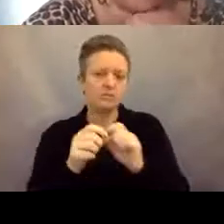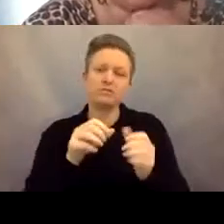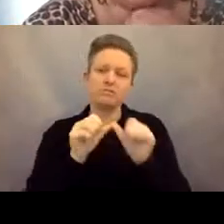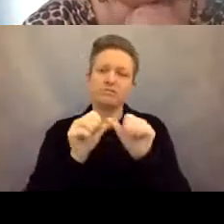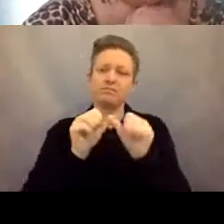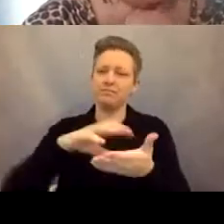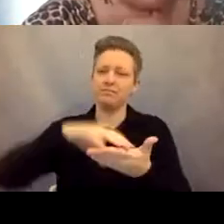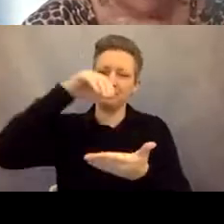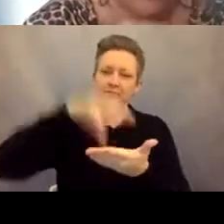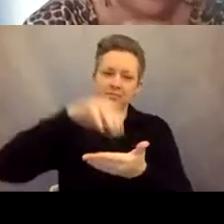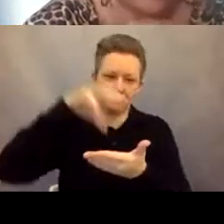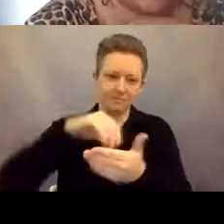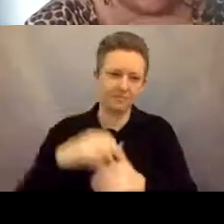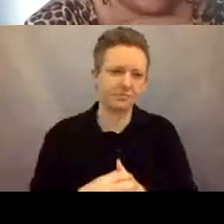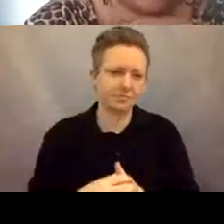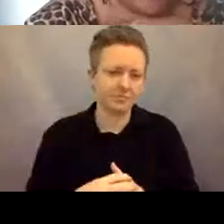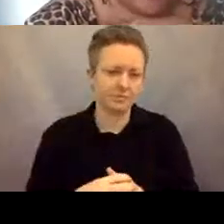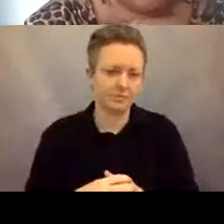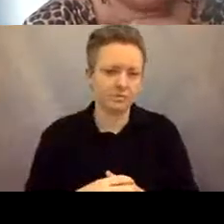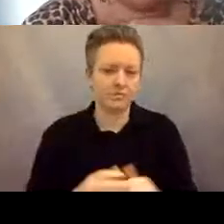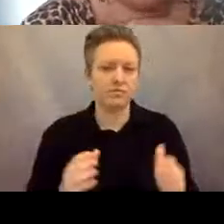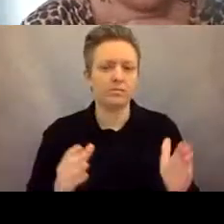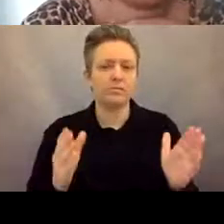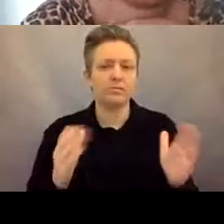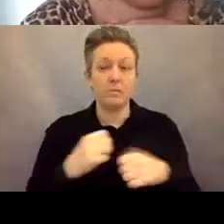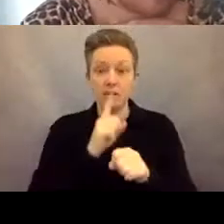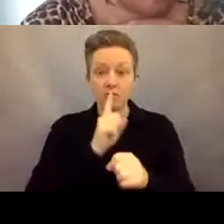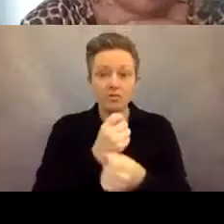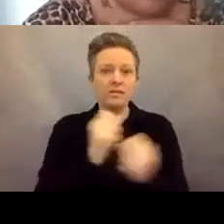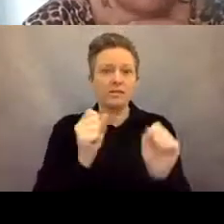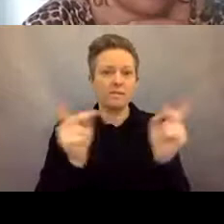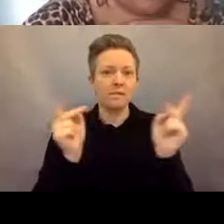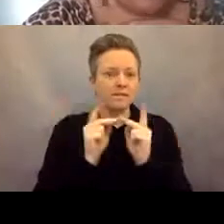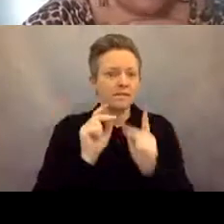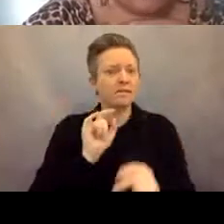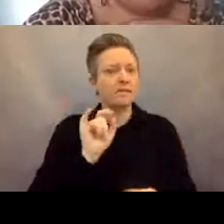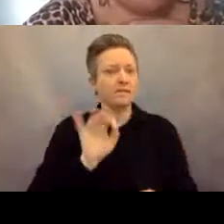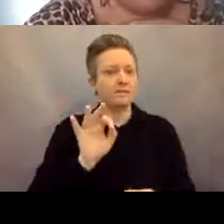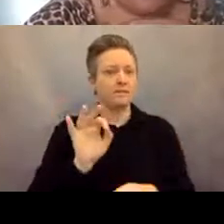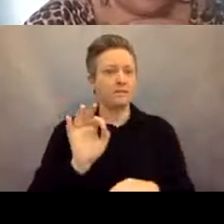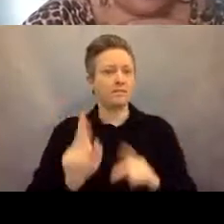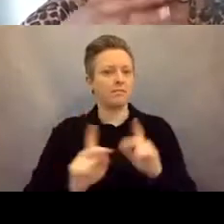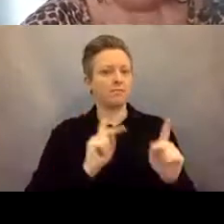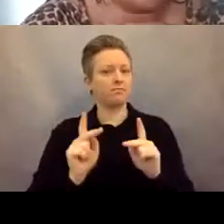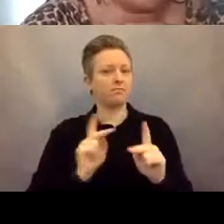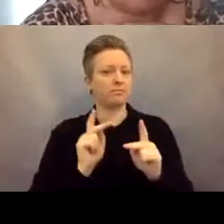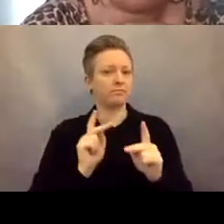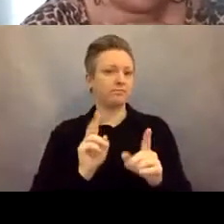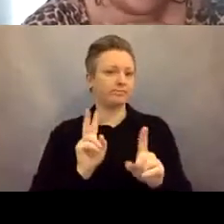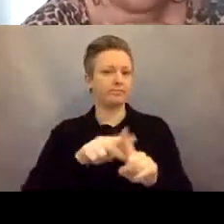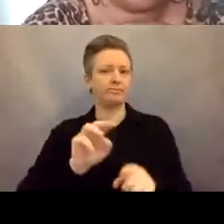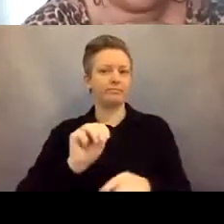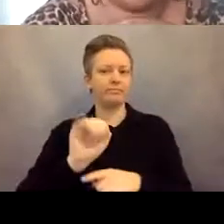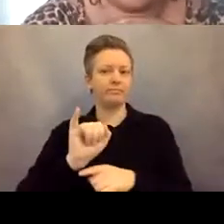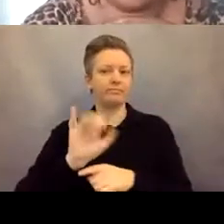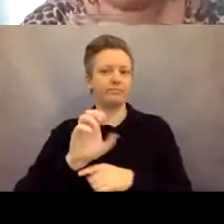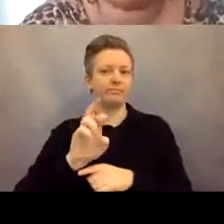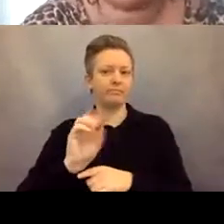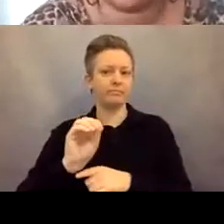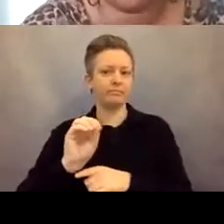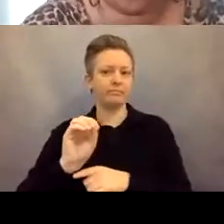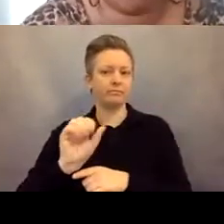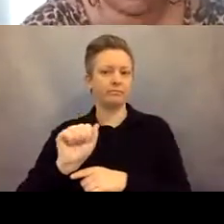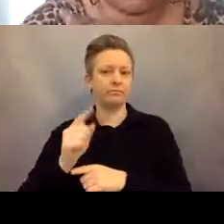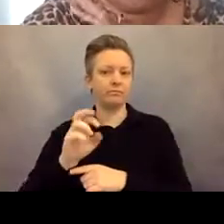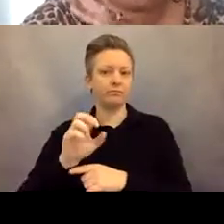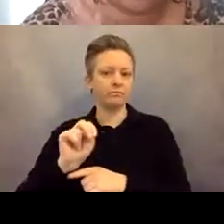and brave, or if there are microaggressions floating around, or if there are power plays floating around. Embrace confrontation. By